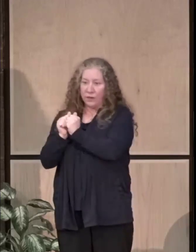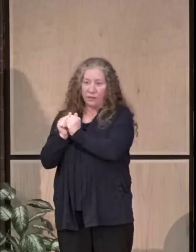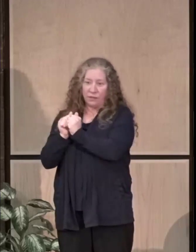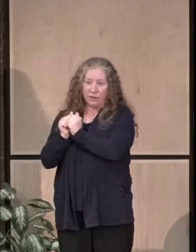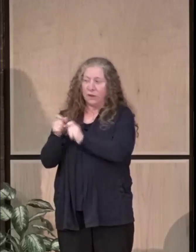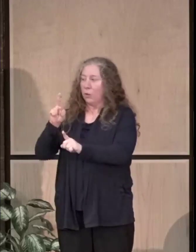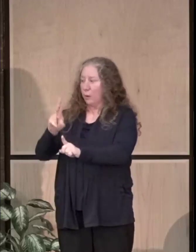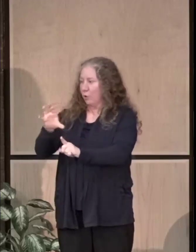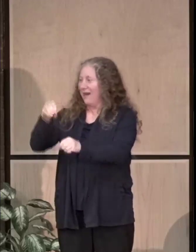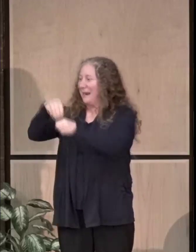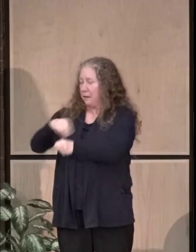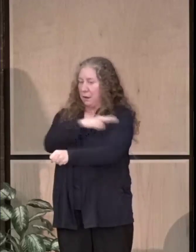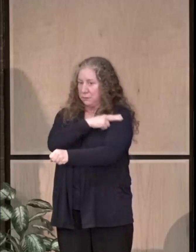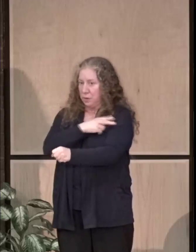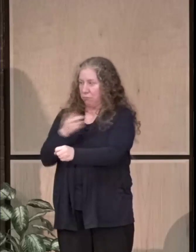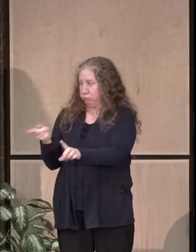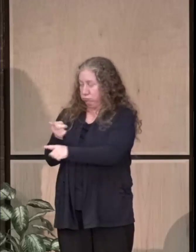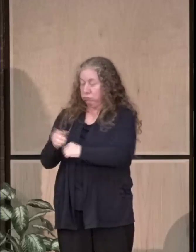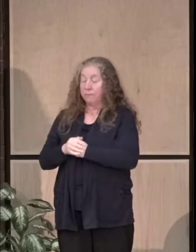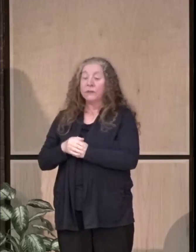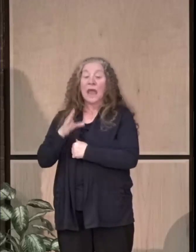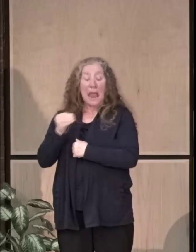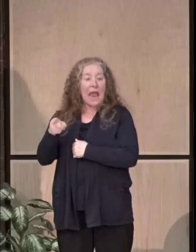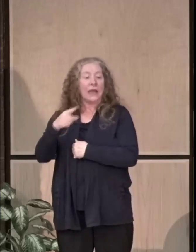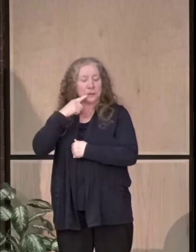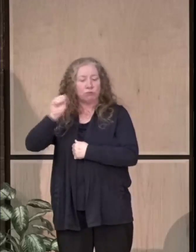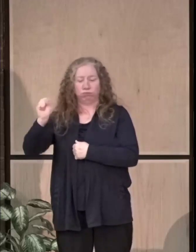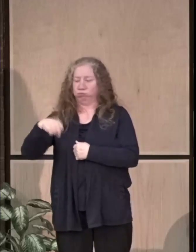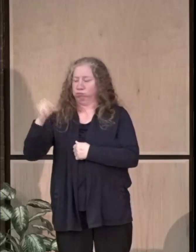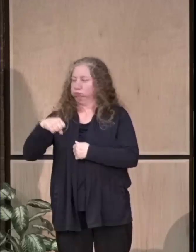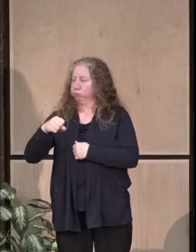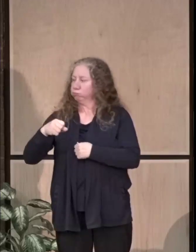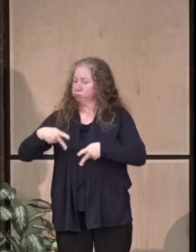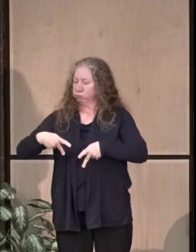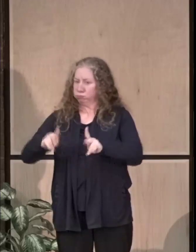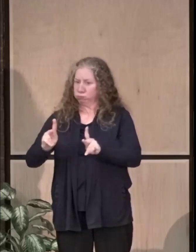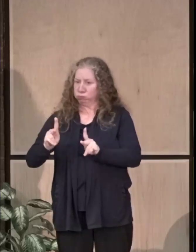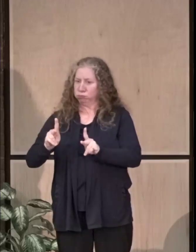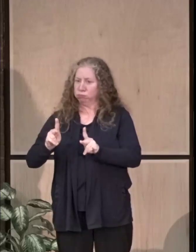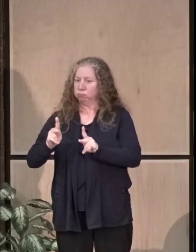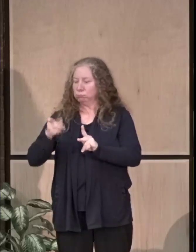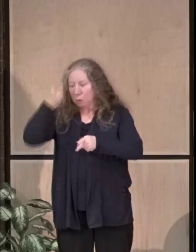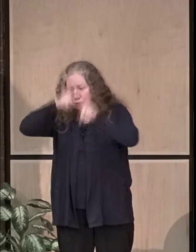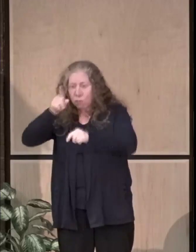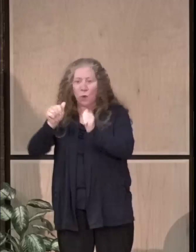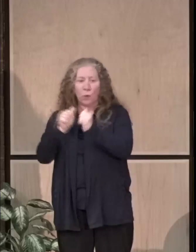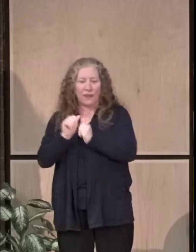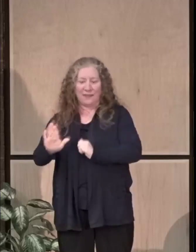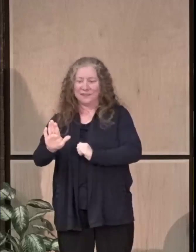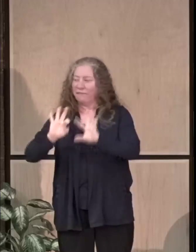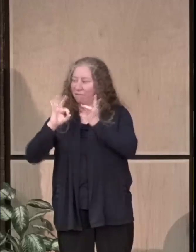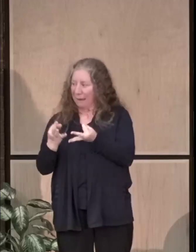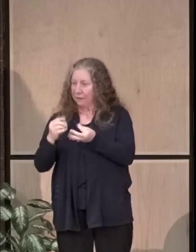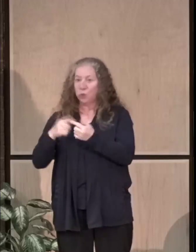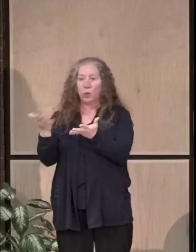Card while in the hospital, Sergeant Card consented to have him coordinate with the family to remove the firearms